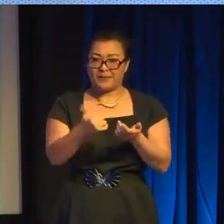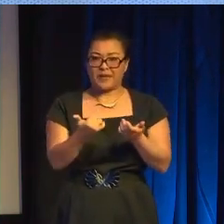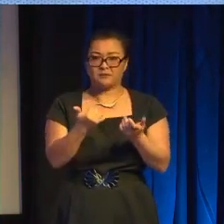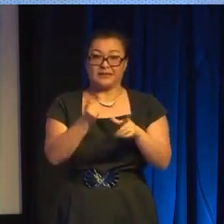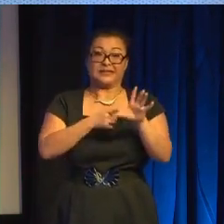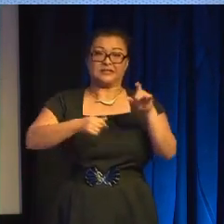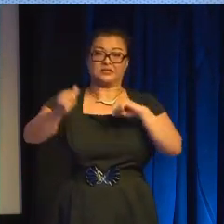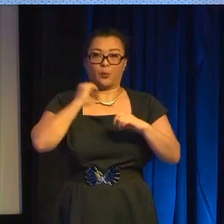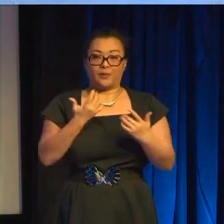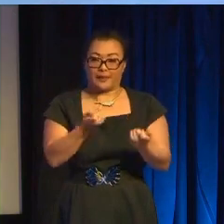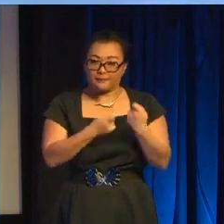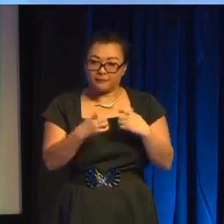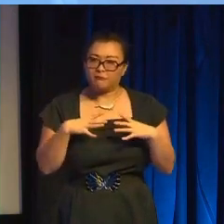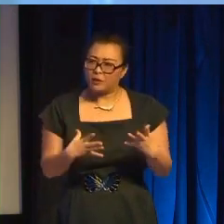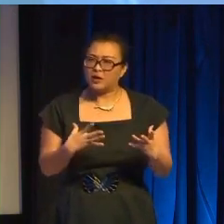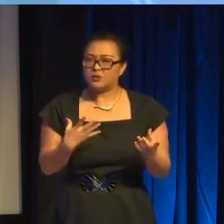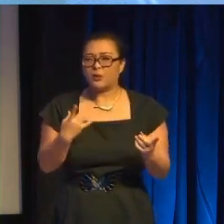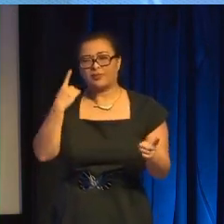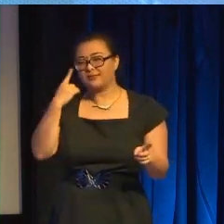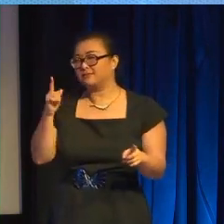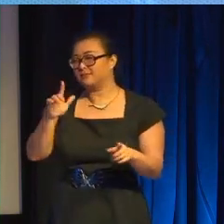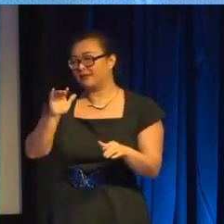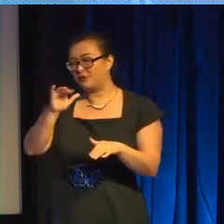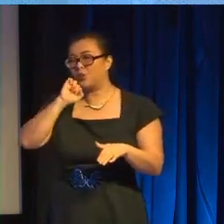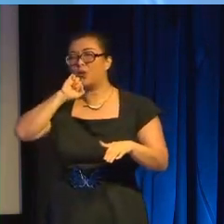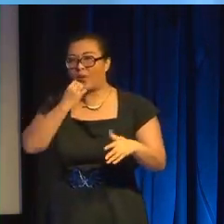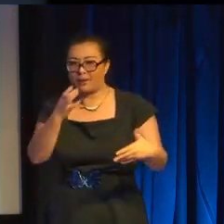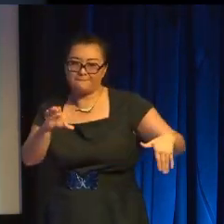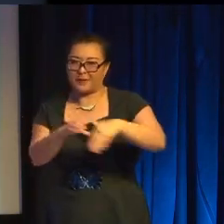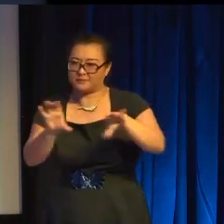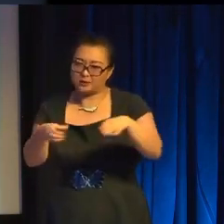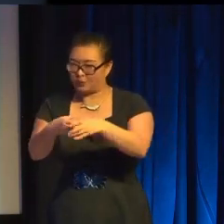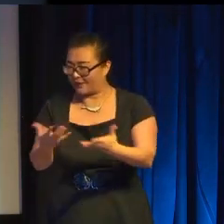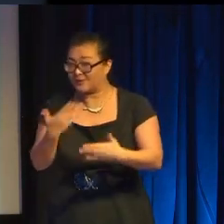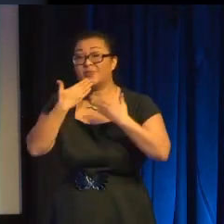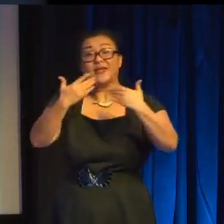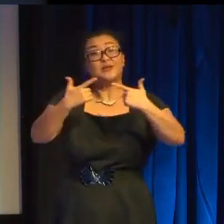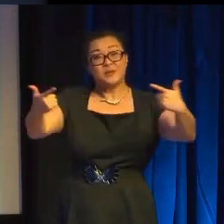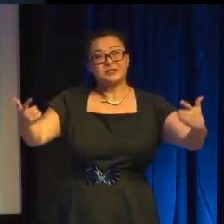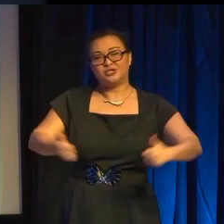absolutely. This is something that we will definitely be doing. Fantastic. Thank you so much.